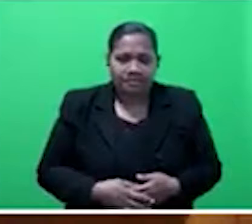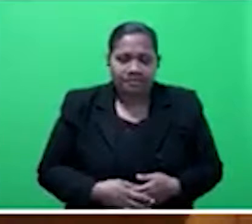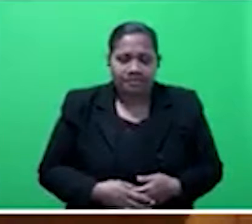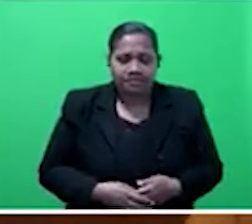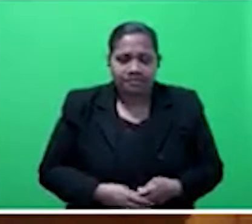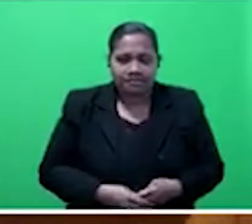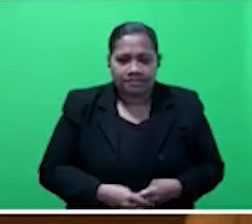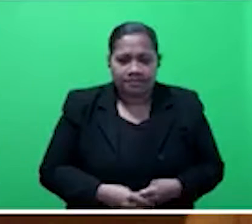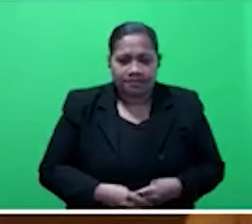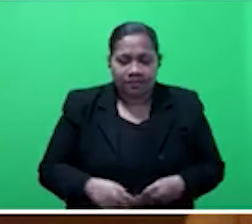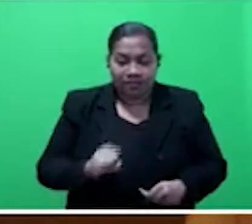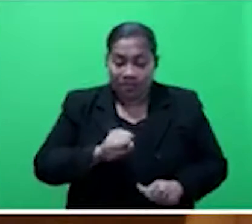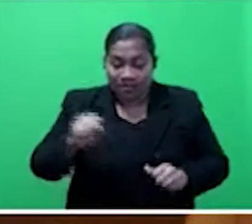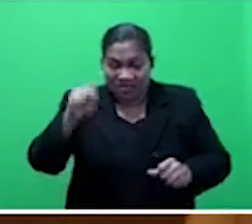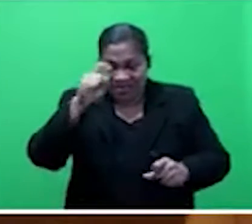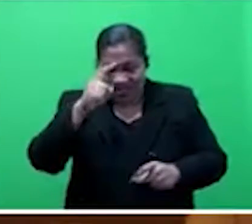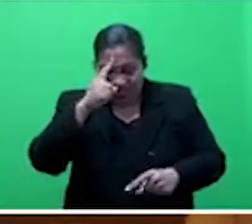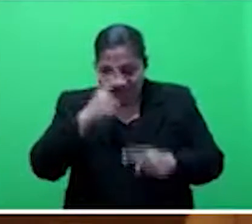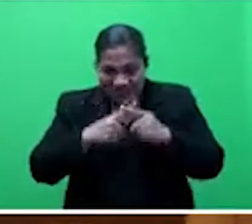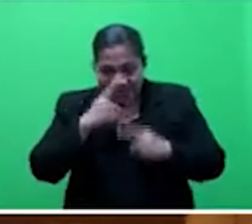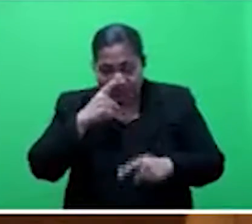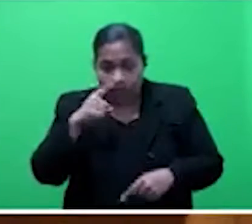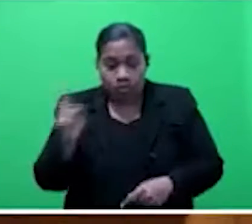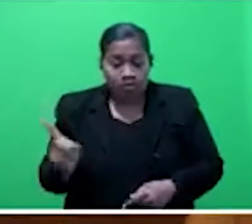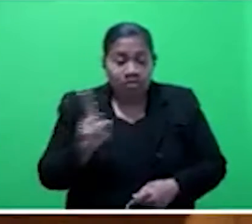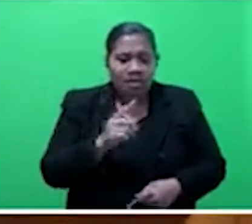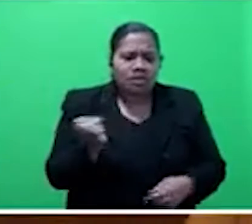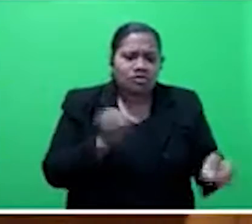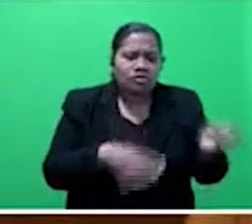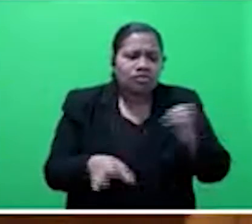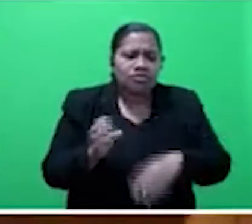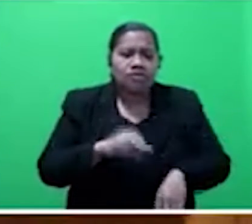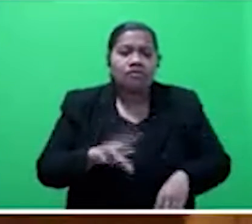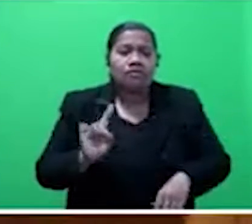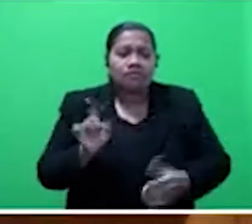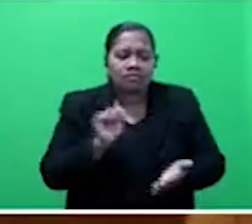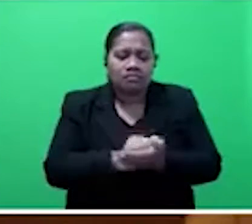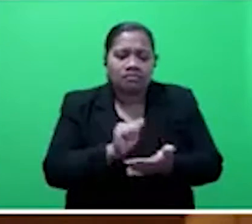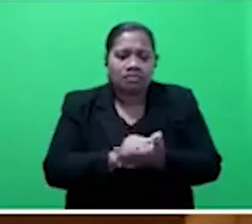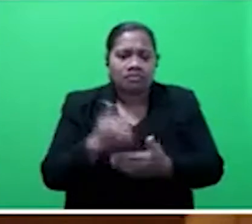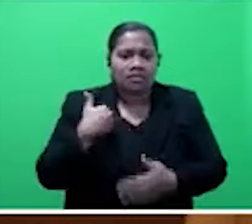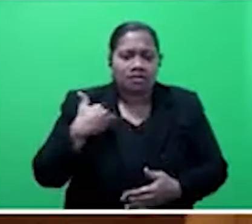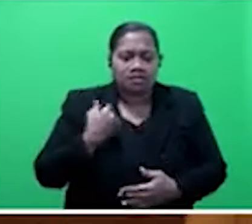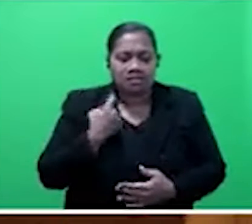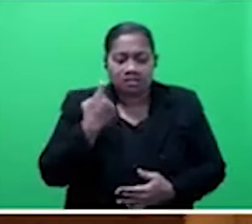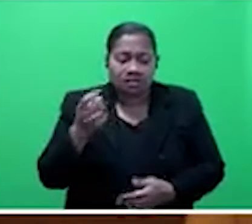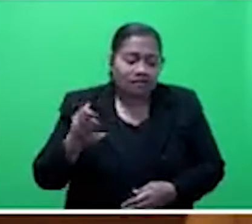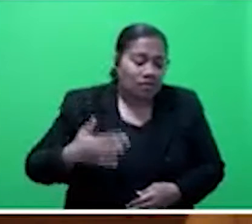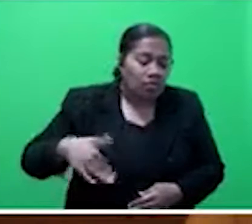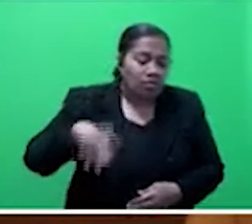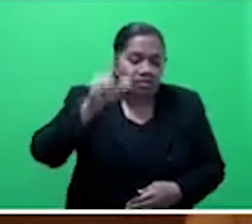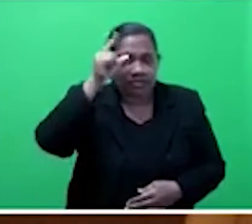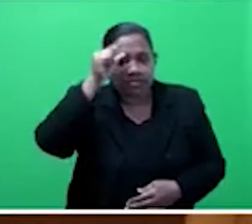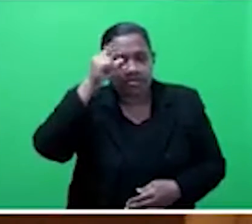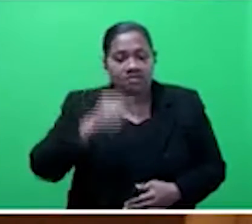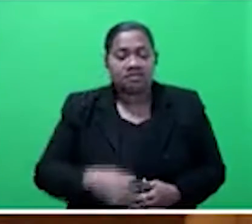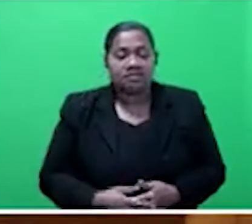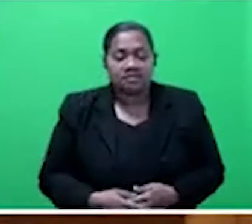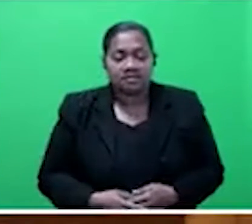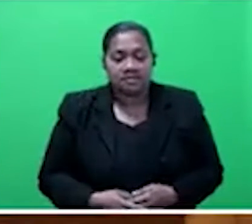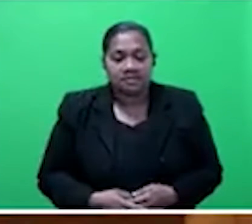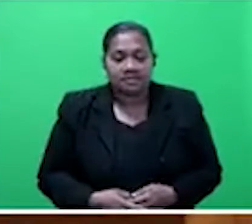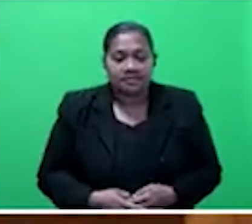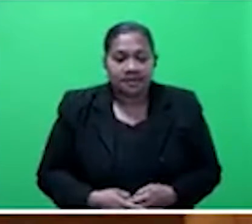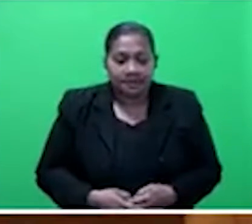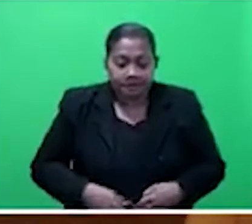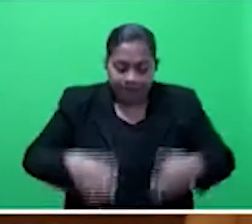contribute towards the provision of necessary health care for all Fijians. Mr. Speaker, sir, in